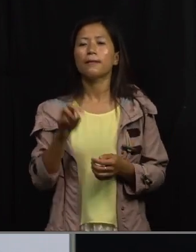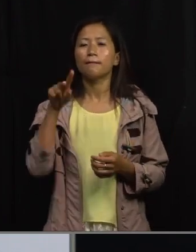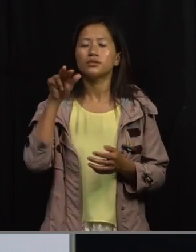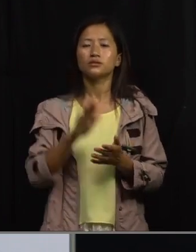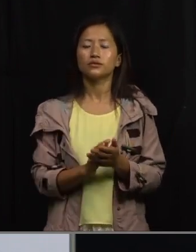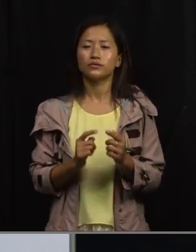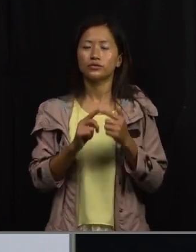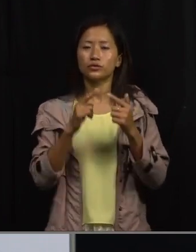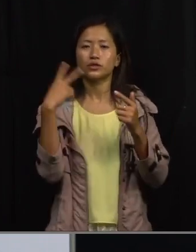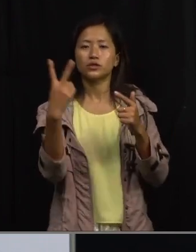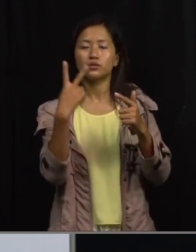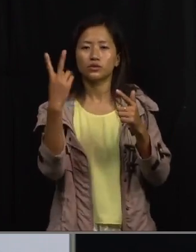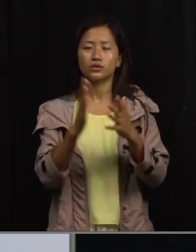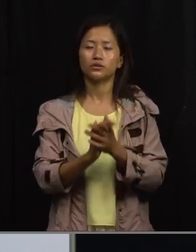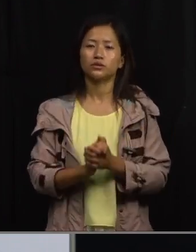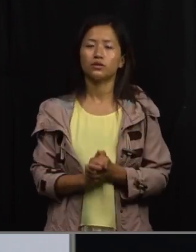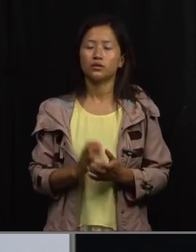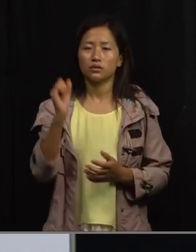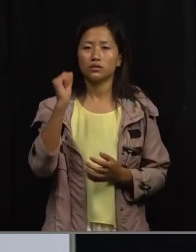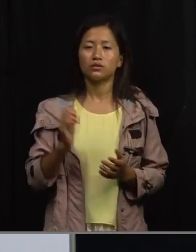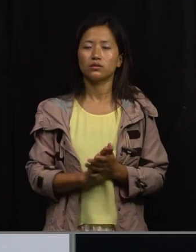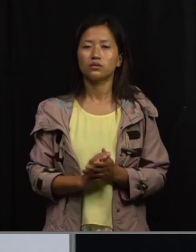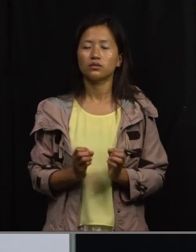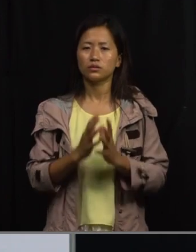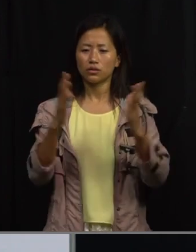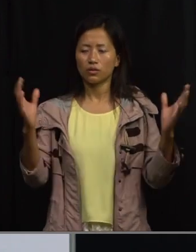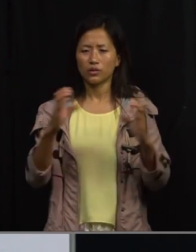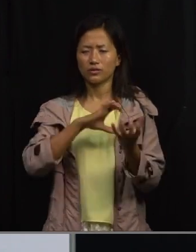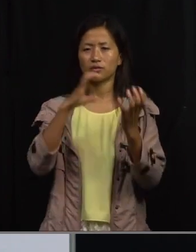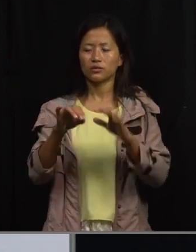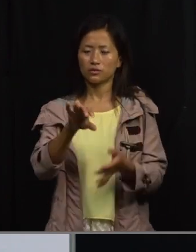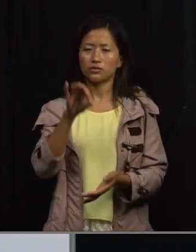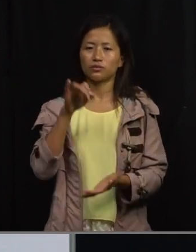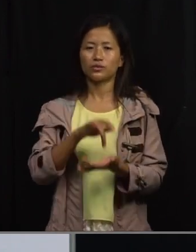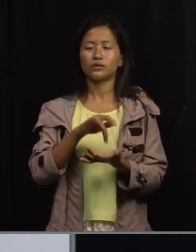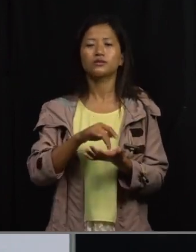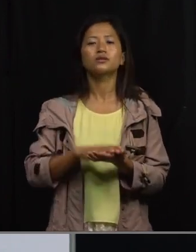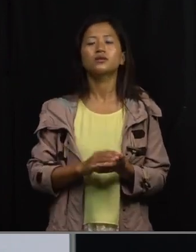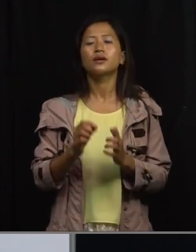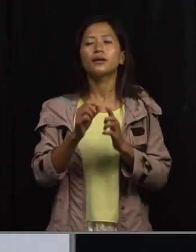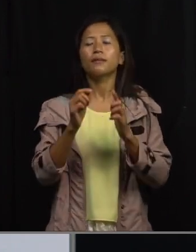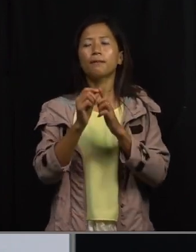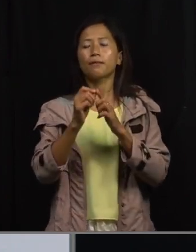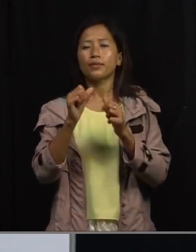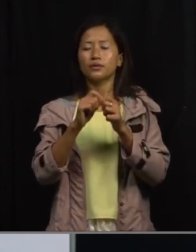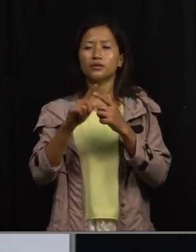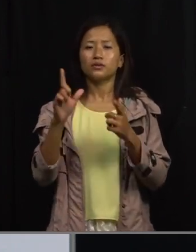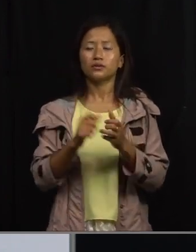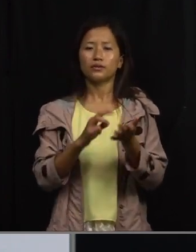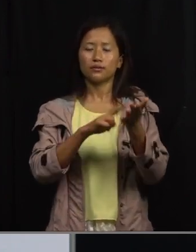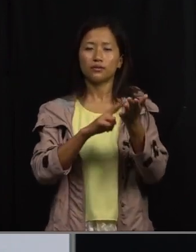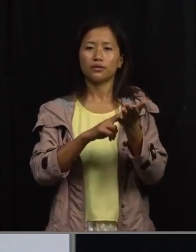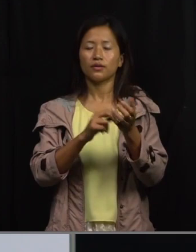of transportation. So many changes took place from the Paleolithic to the Neolithic